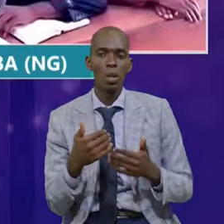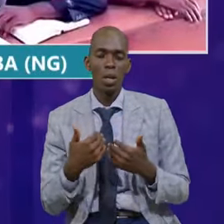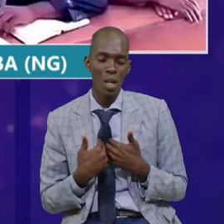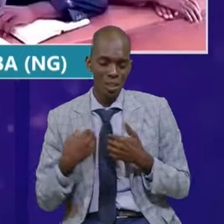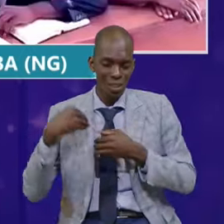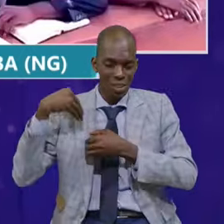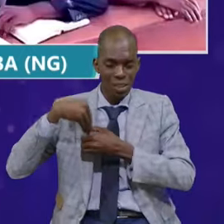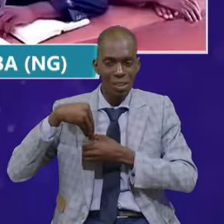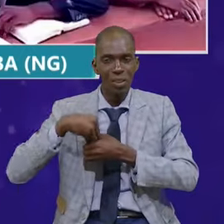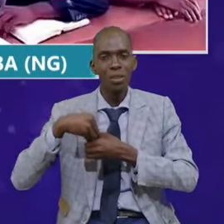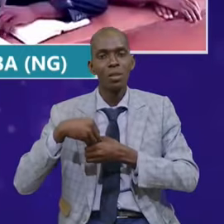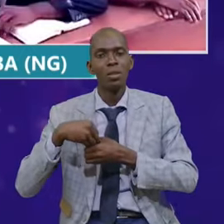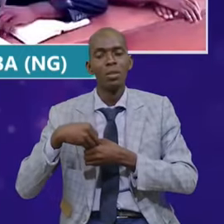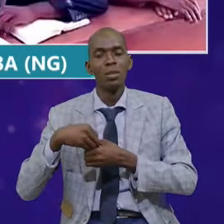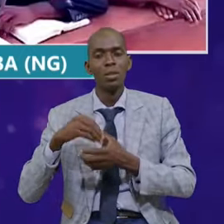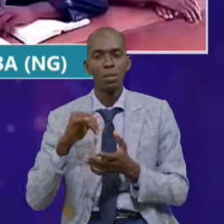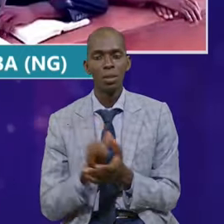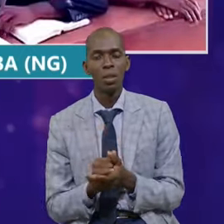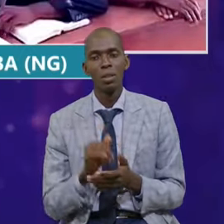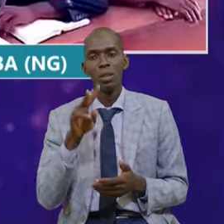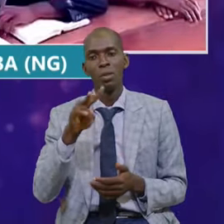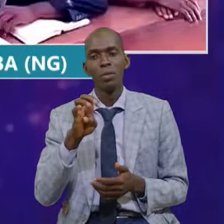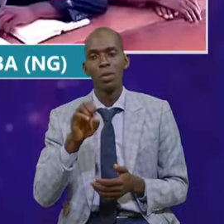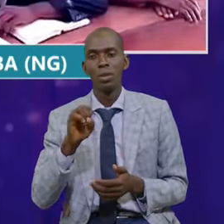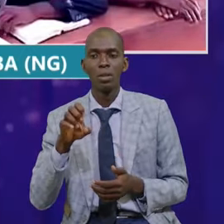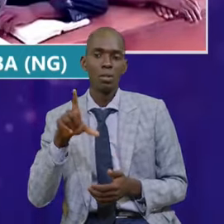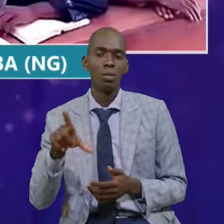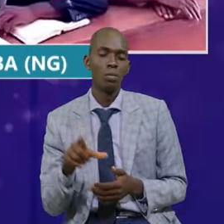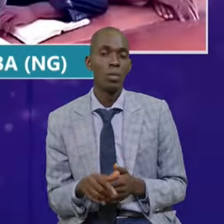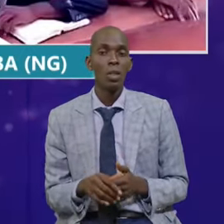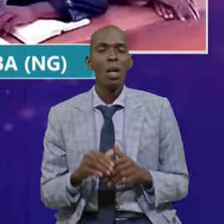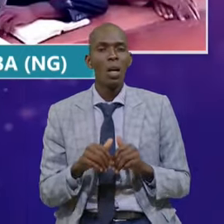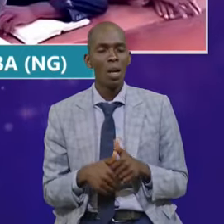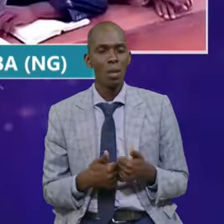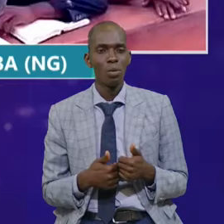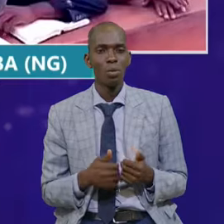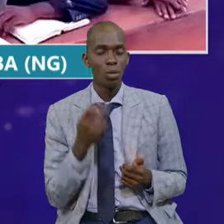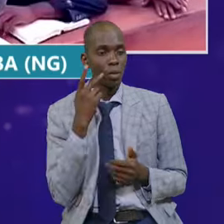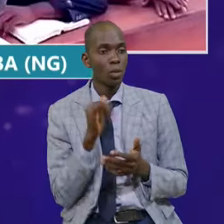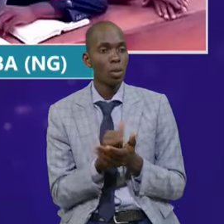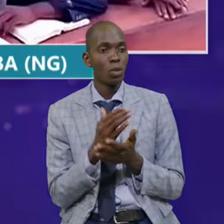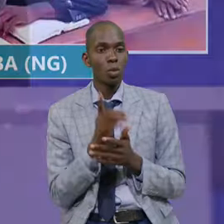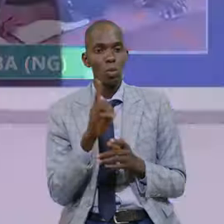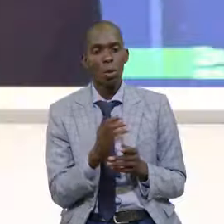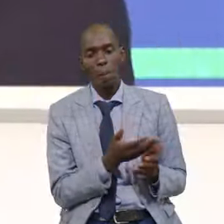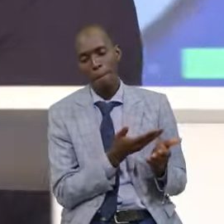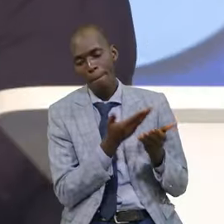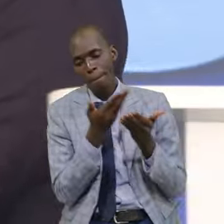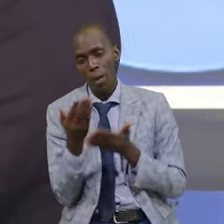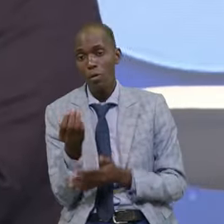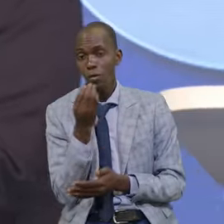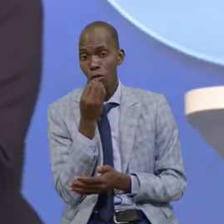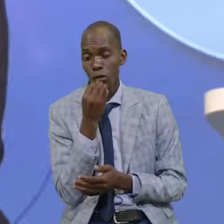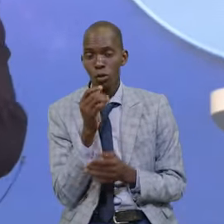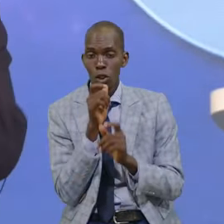inside that vessel. How do you like it? That somebody is, you know, bringing you food, and while he's bringing the